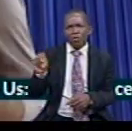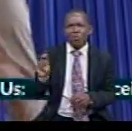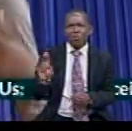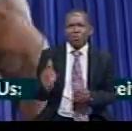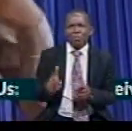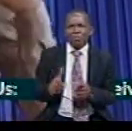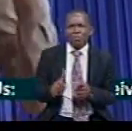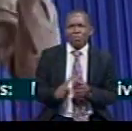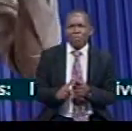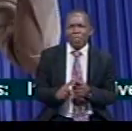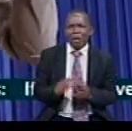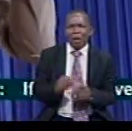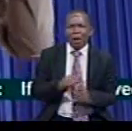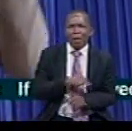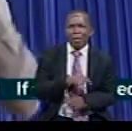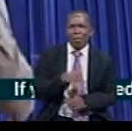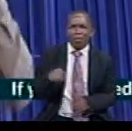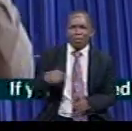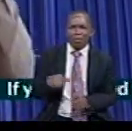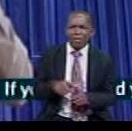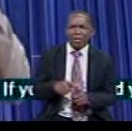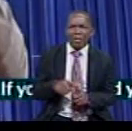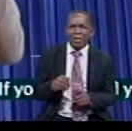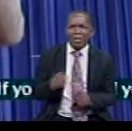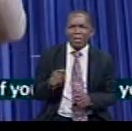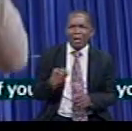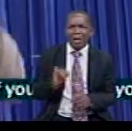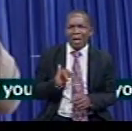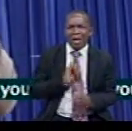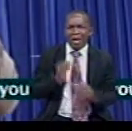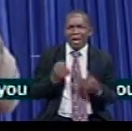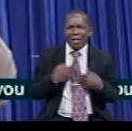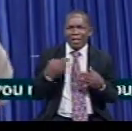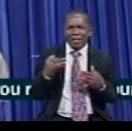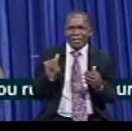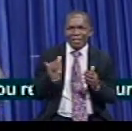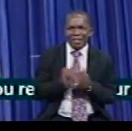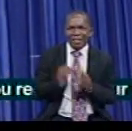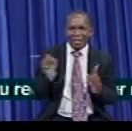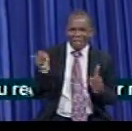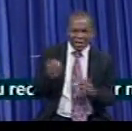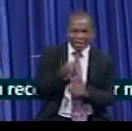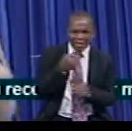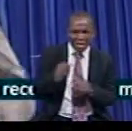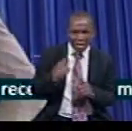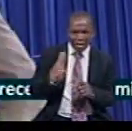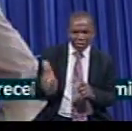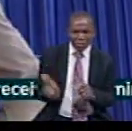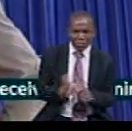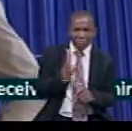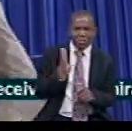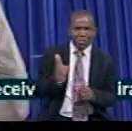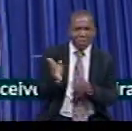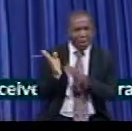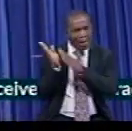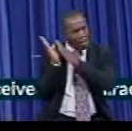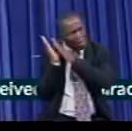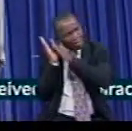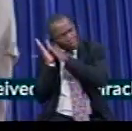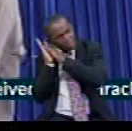when I have that accident, when I want to sleep, I have to use the pillow to choke my waist before I can